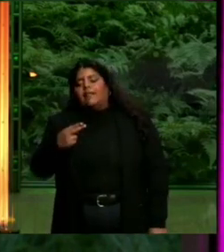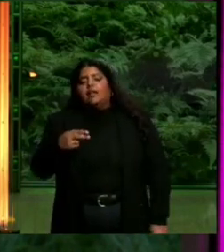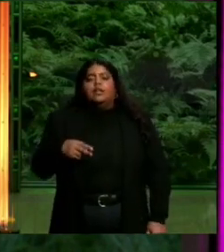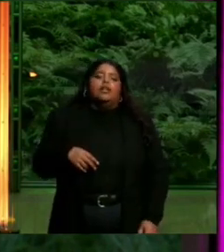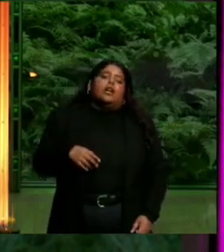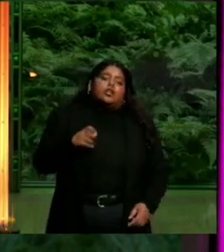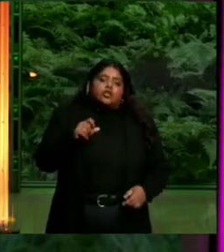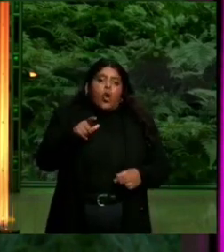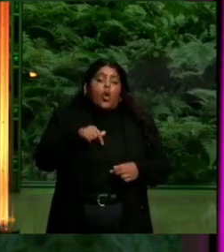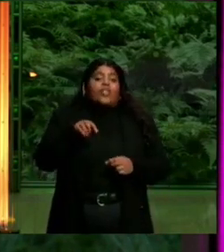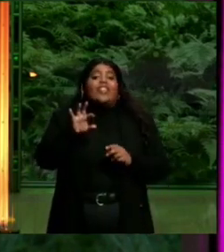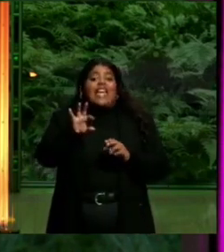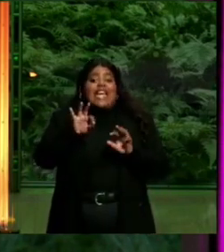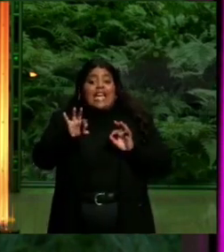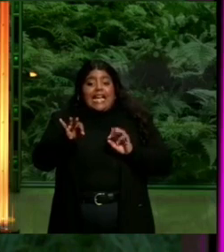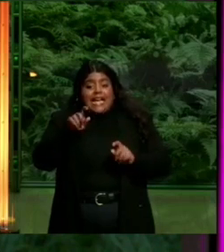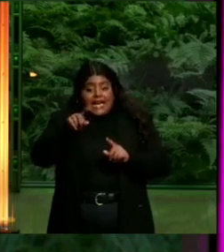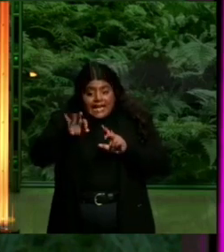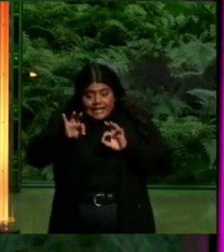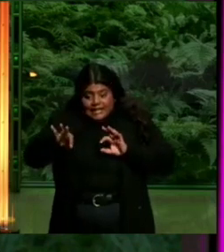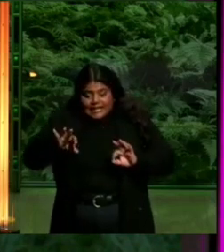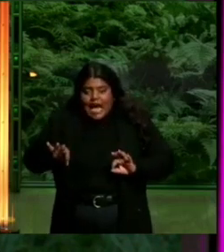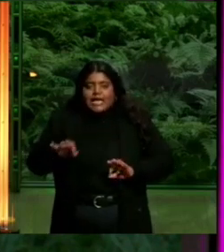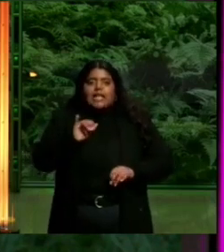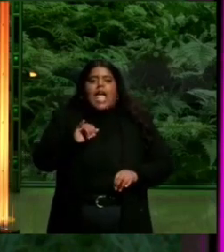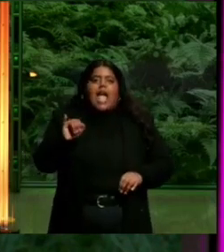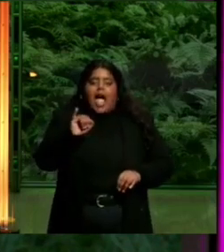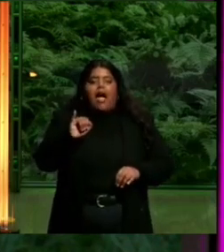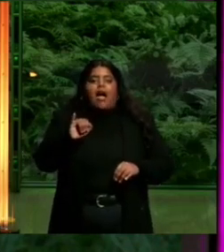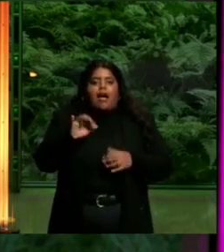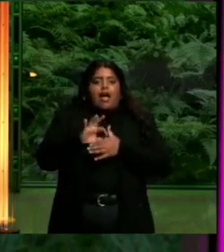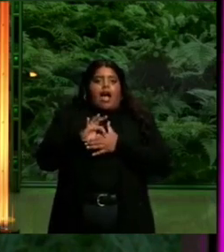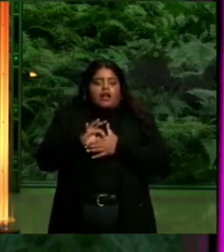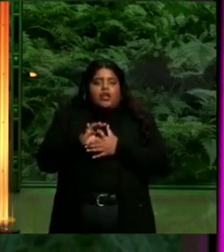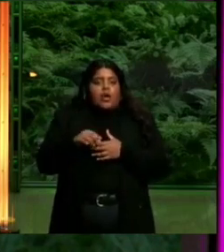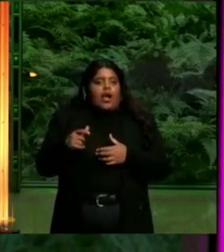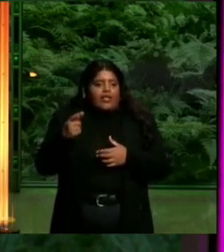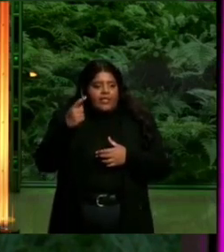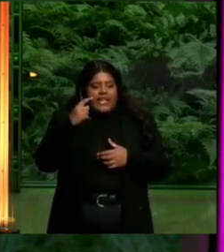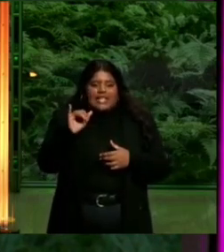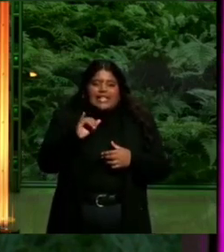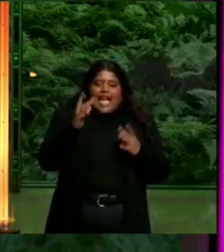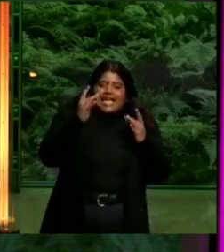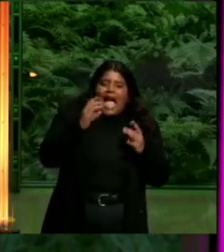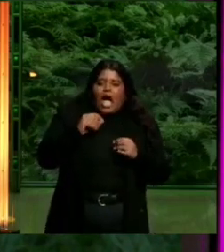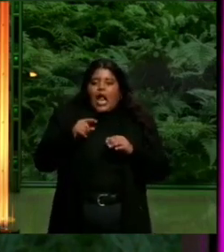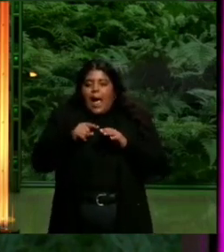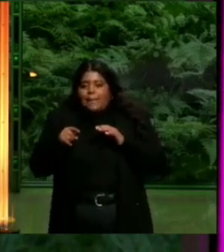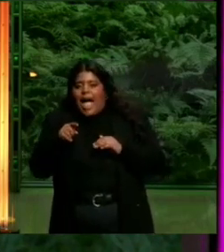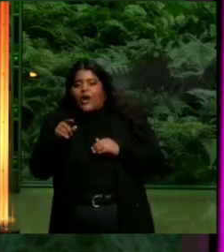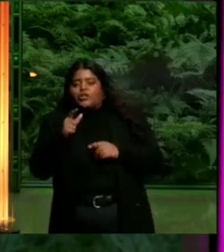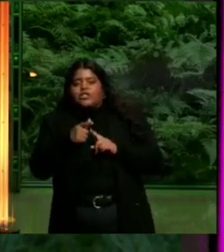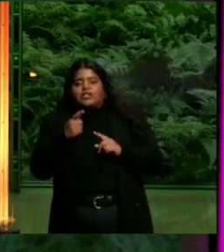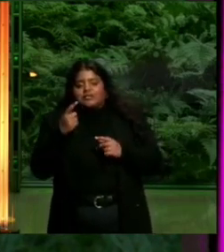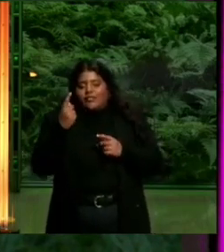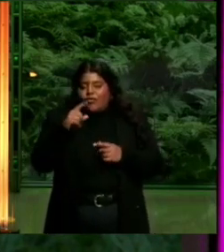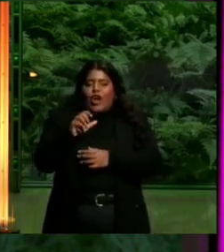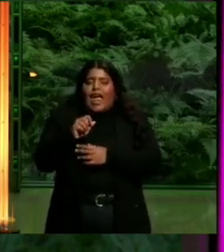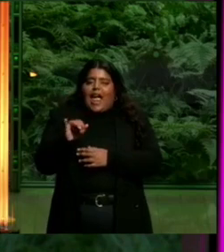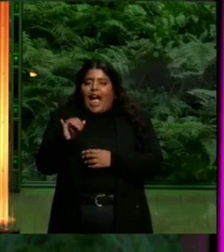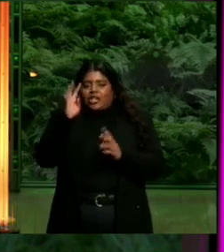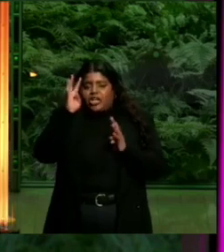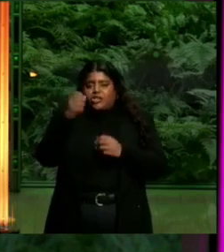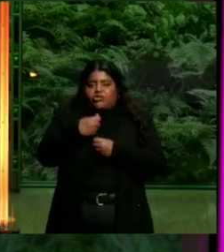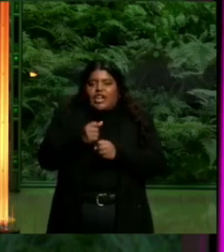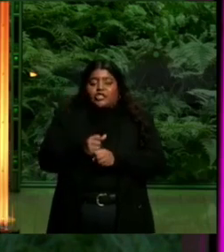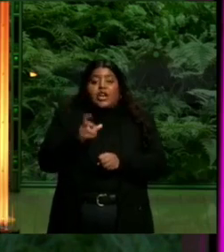AI content. And I think this cat and mouse game of like AI generation, undetectable AI generation and detecting it